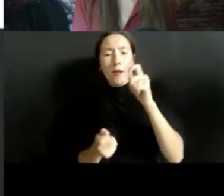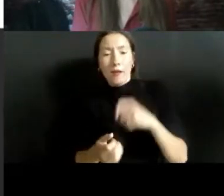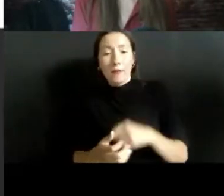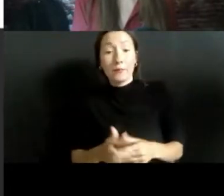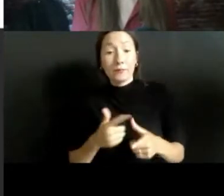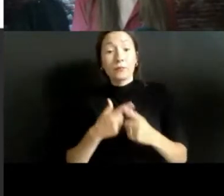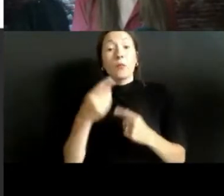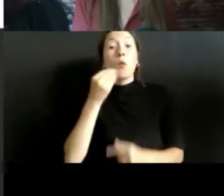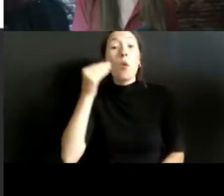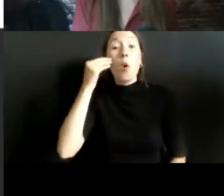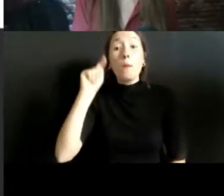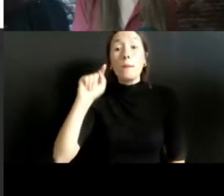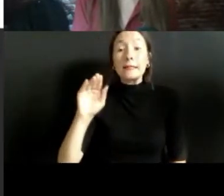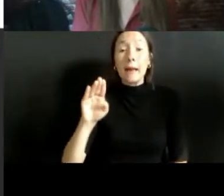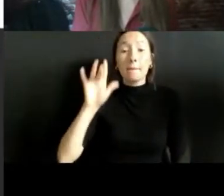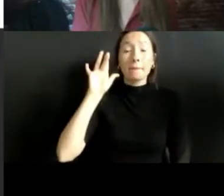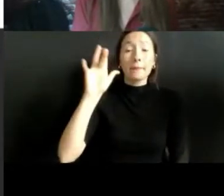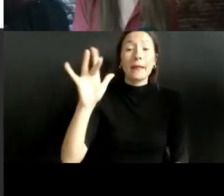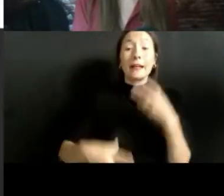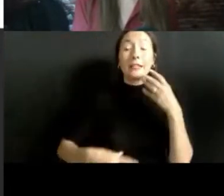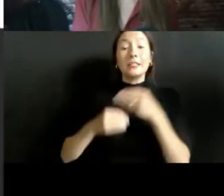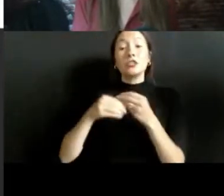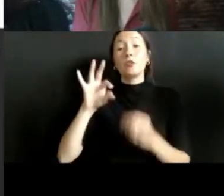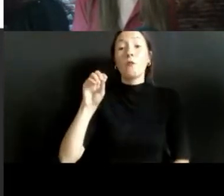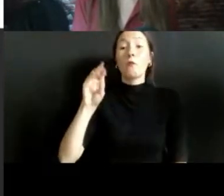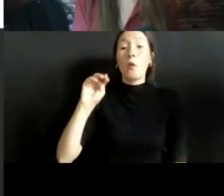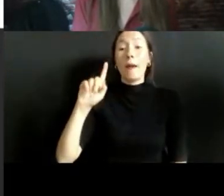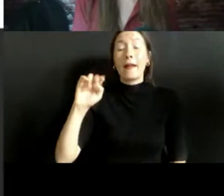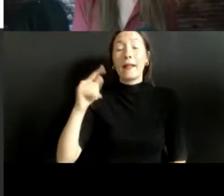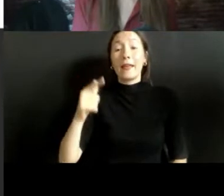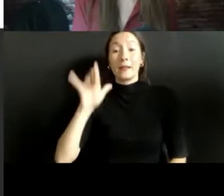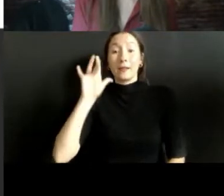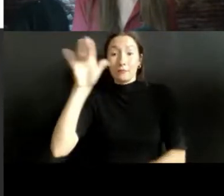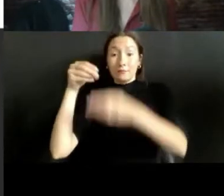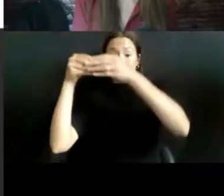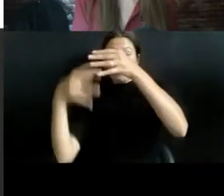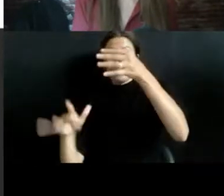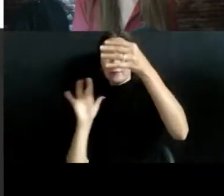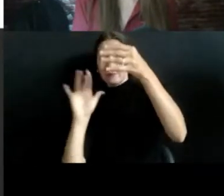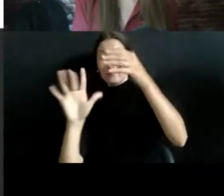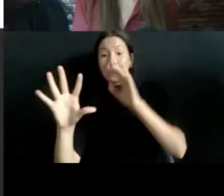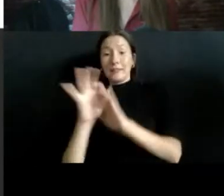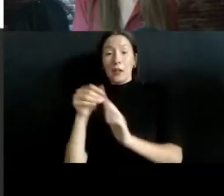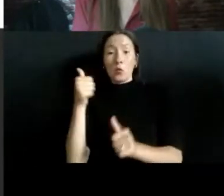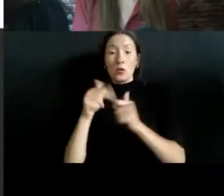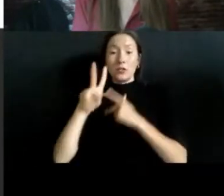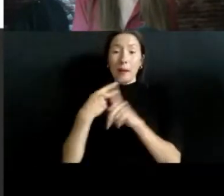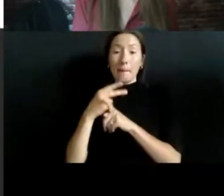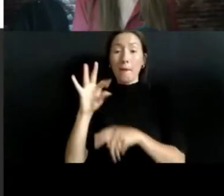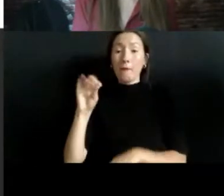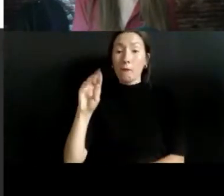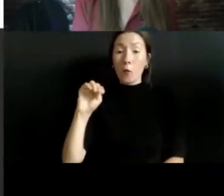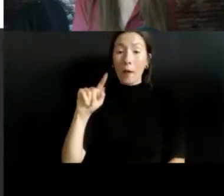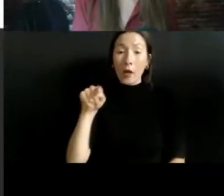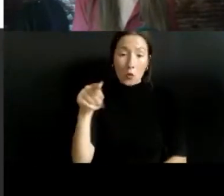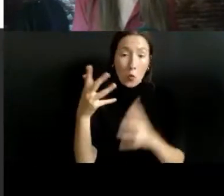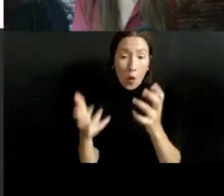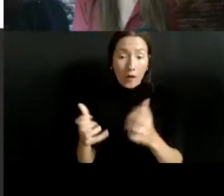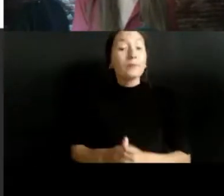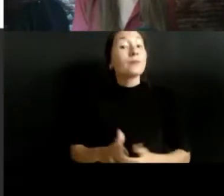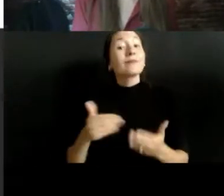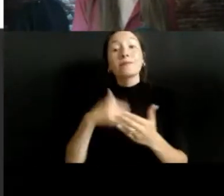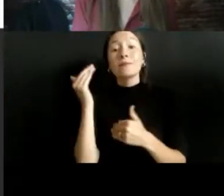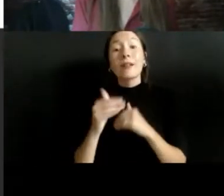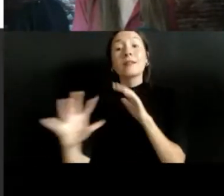tab, click the Conditional Formatting drop-down button and select the type of formatting you want. Next, you'll select